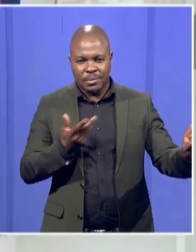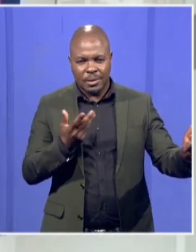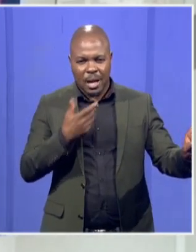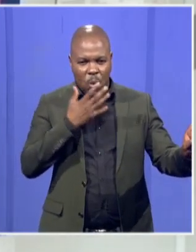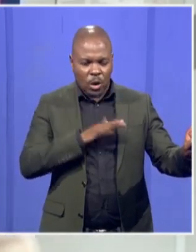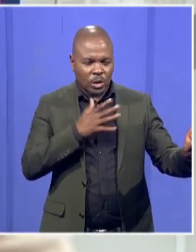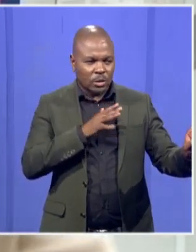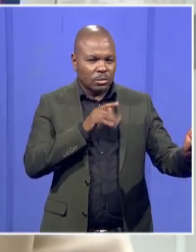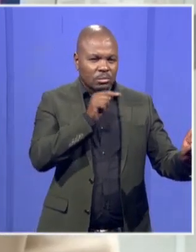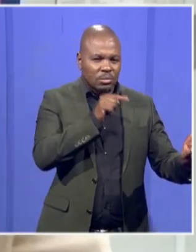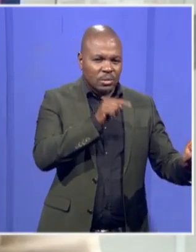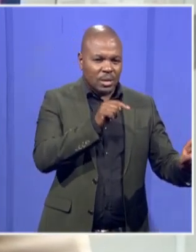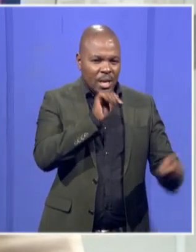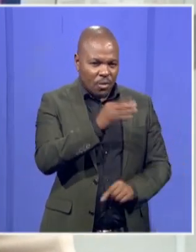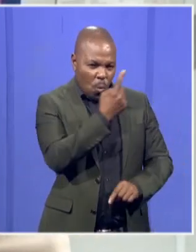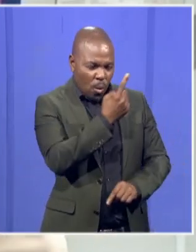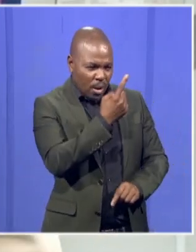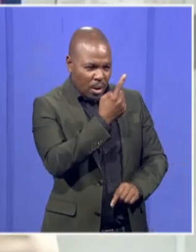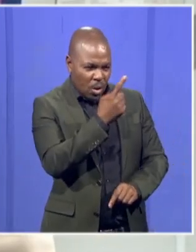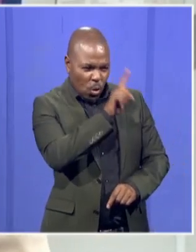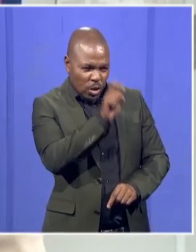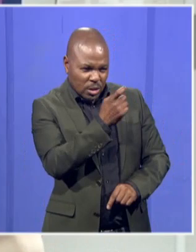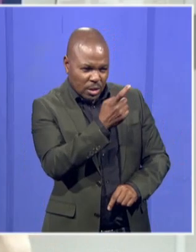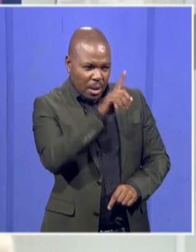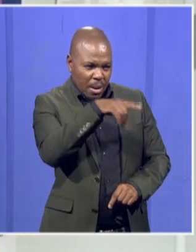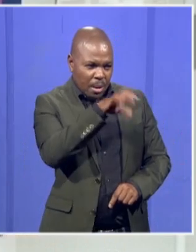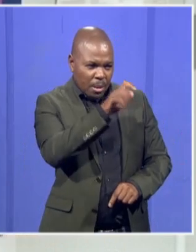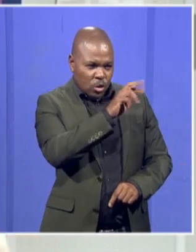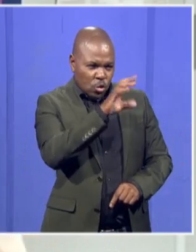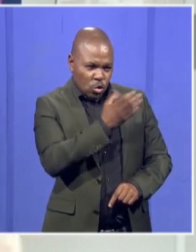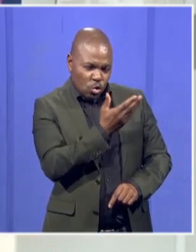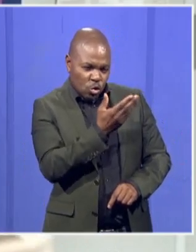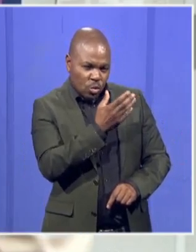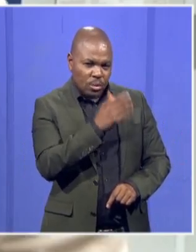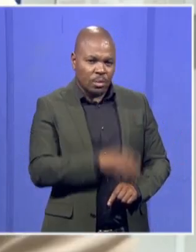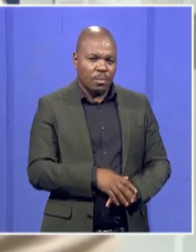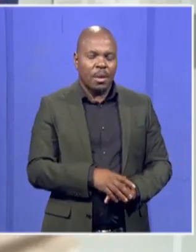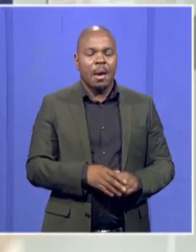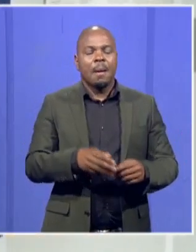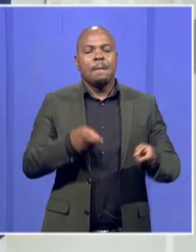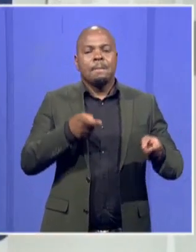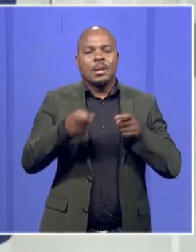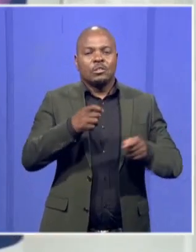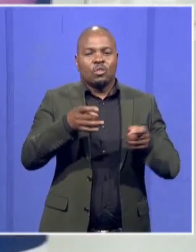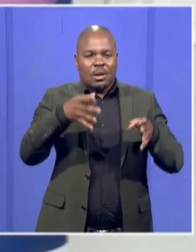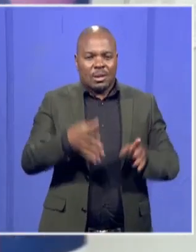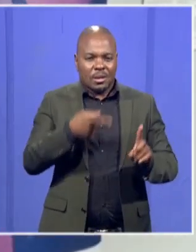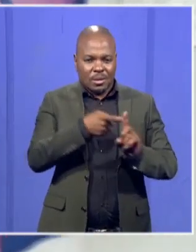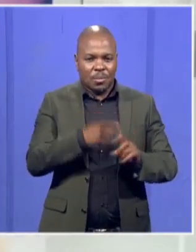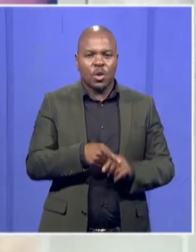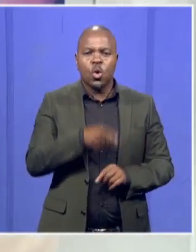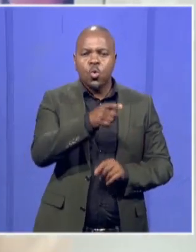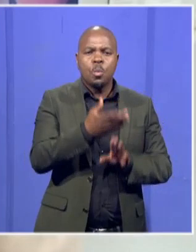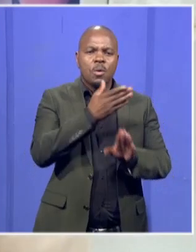I just wanted to check with her. Just one more question with Petro Tablanche, Managing Director of this facility. Petro, you were talking to